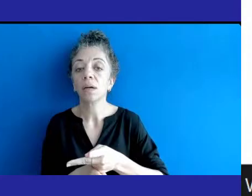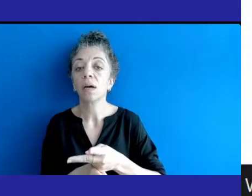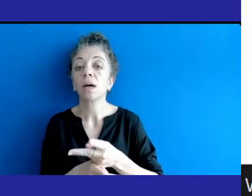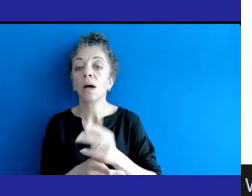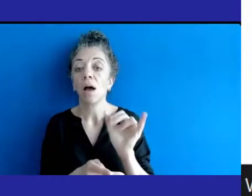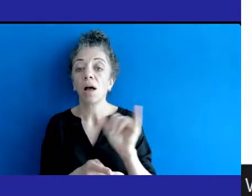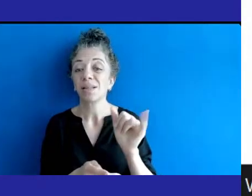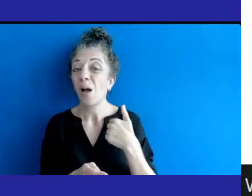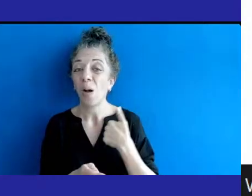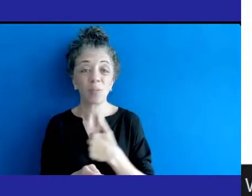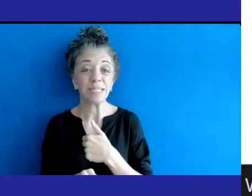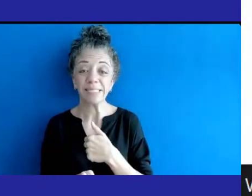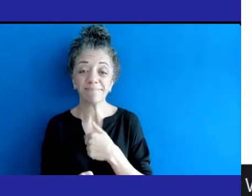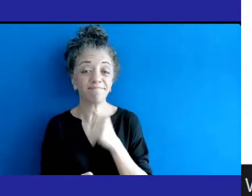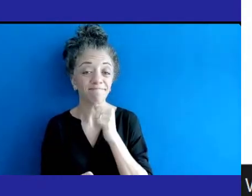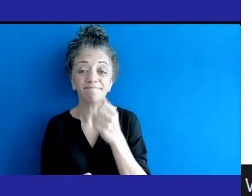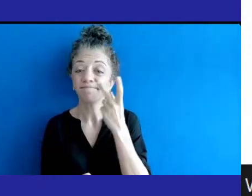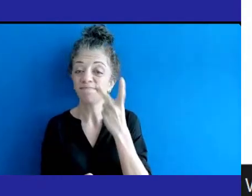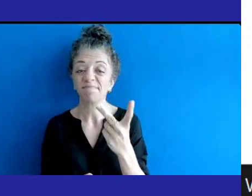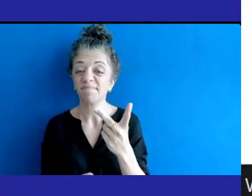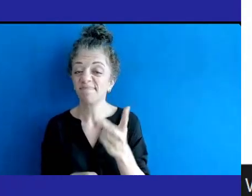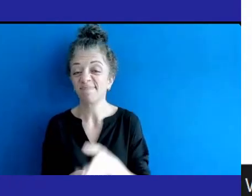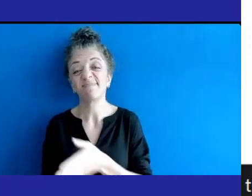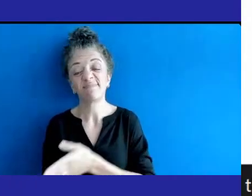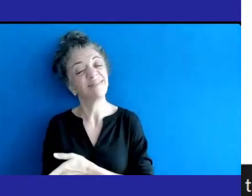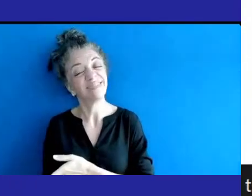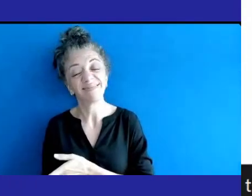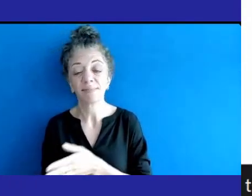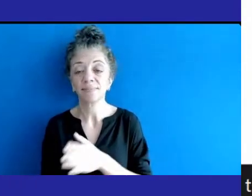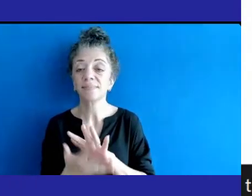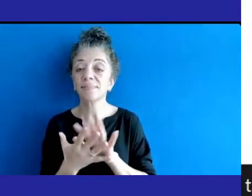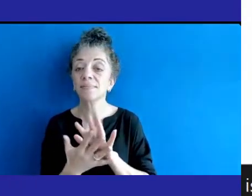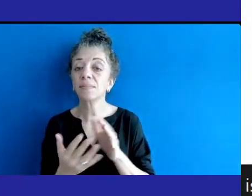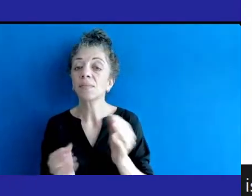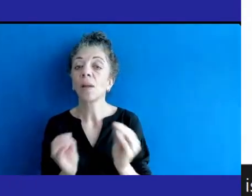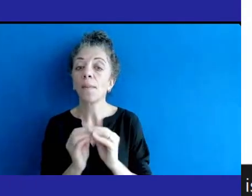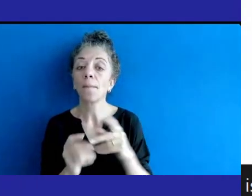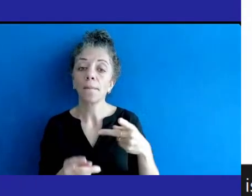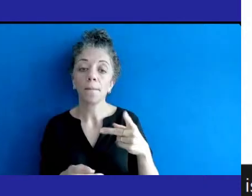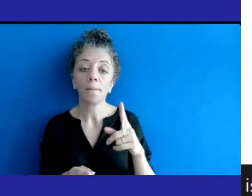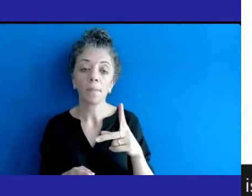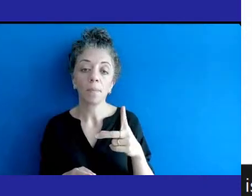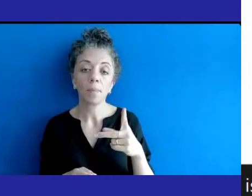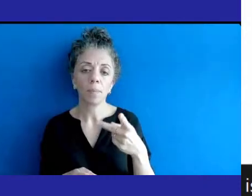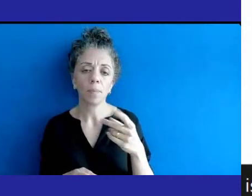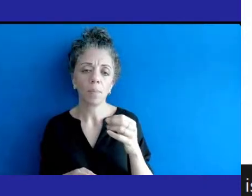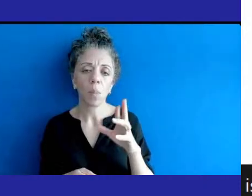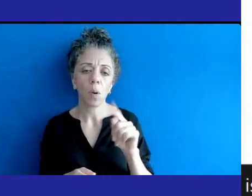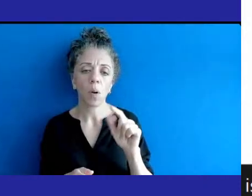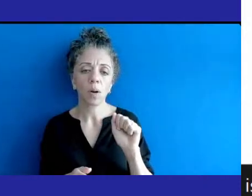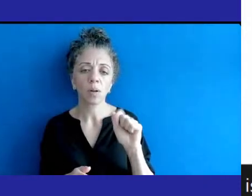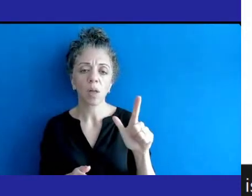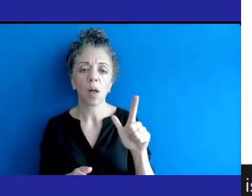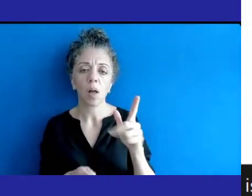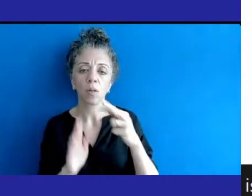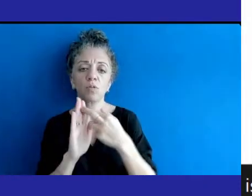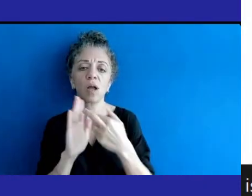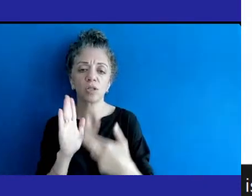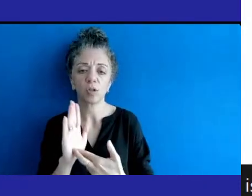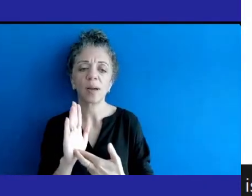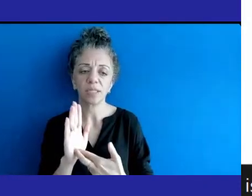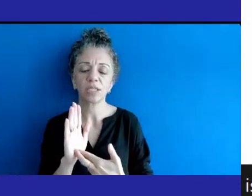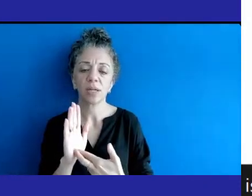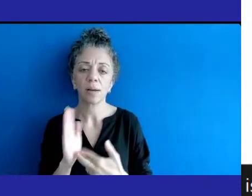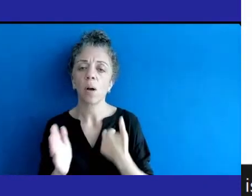and we want to see an improvement on, is more portal registration to Salesforce. We're hoping that with ongoing messaging, that will